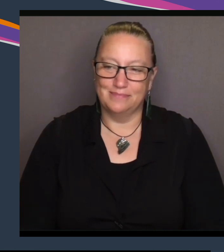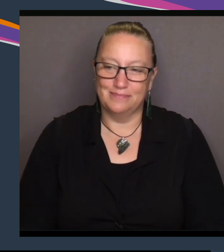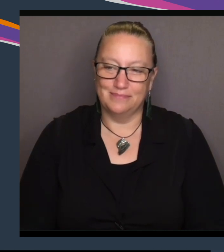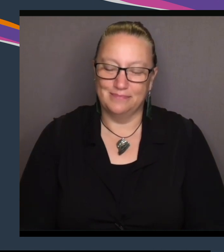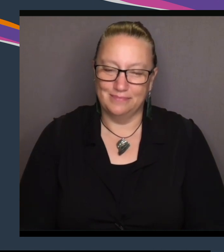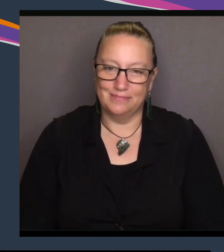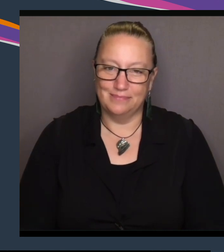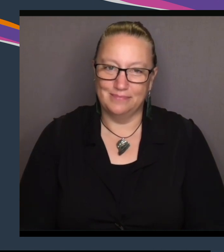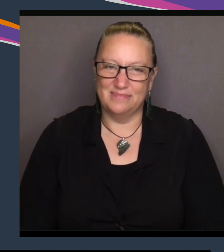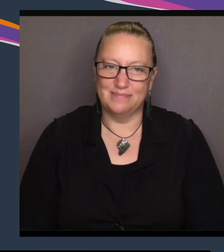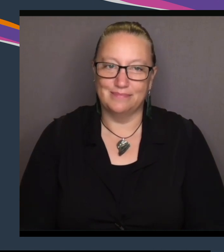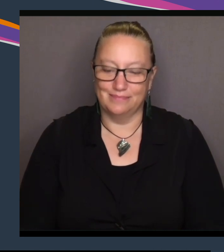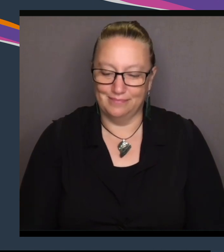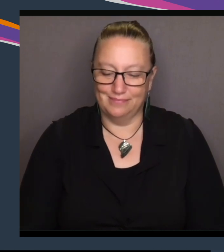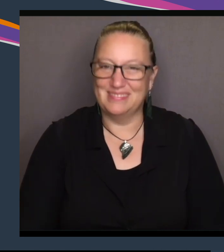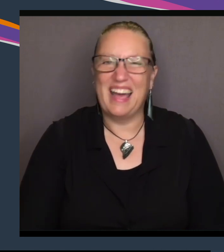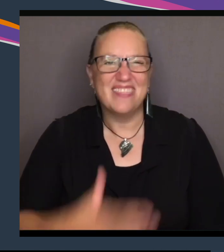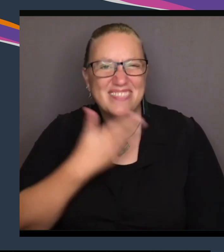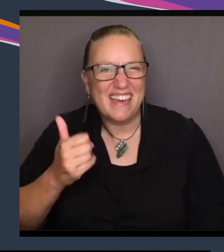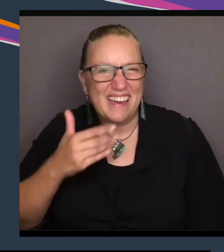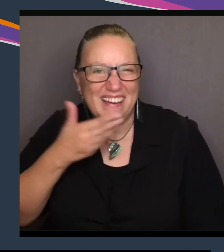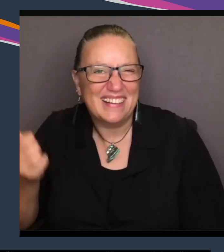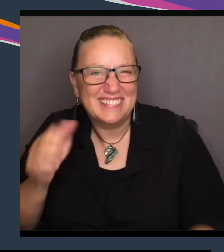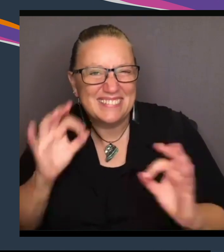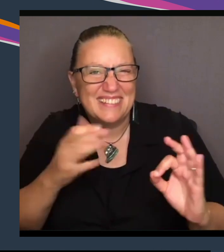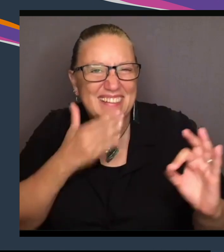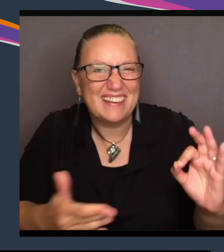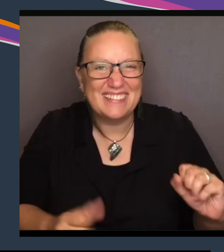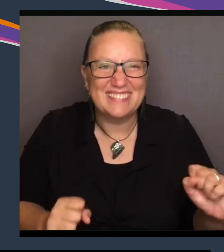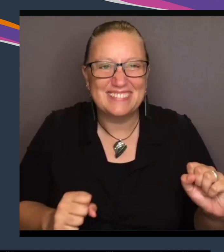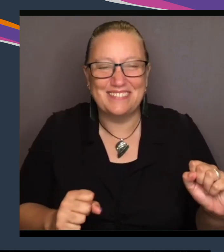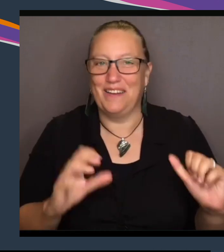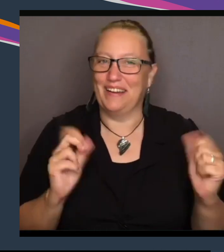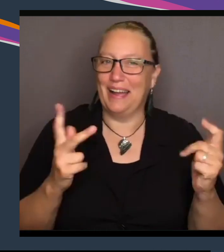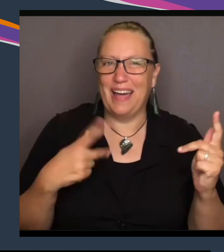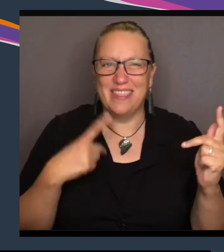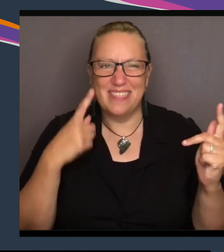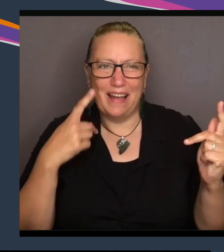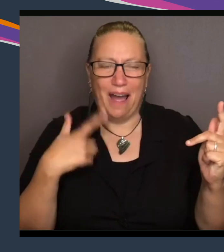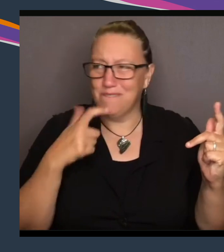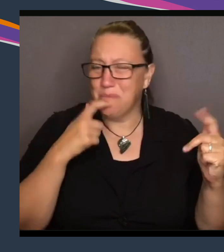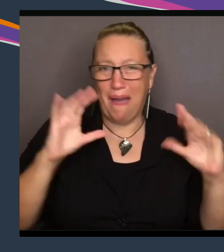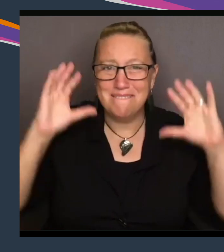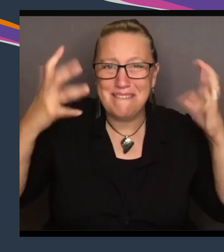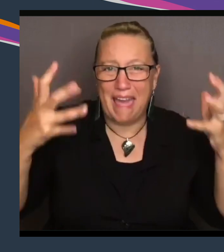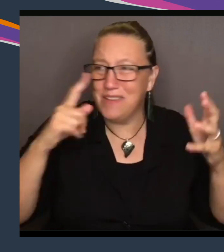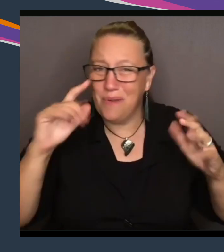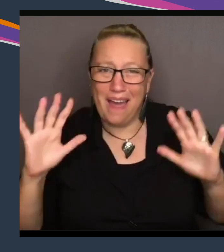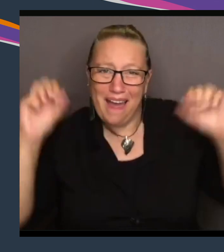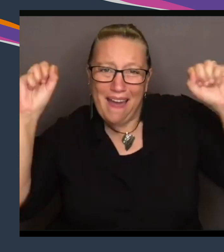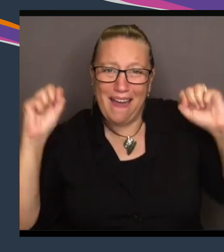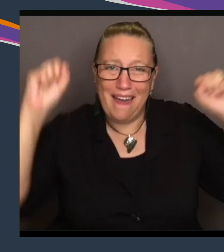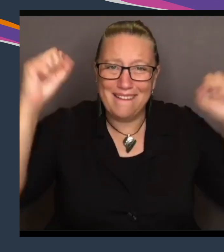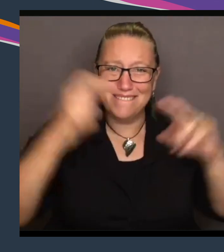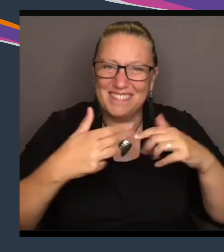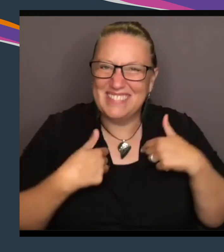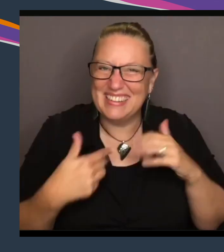Thank you, lovely. Thank you. I think I've got my fan club here.